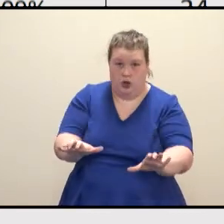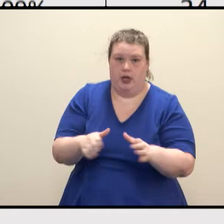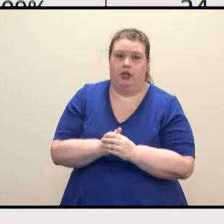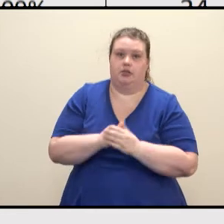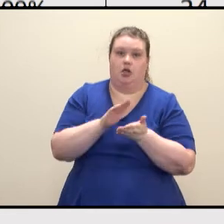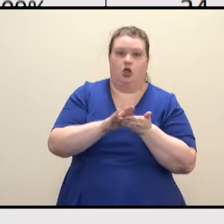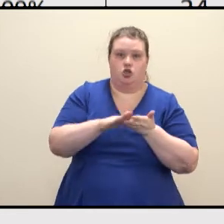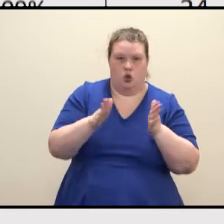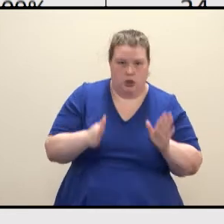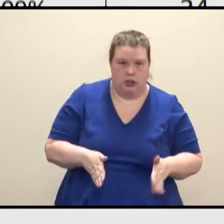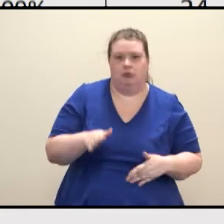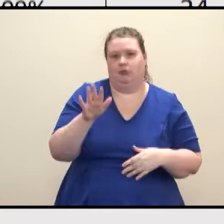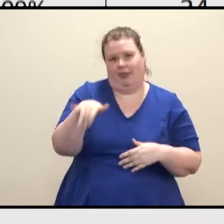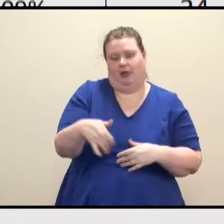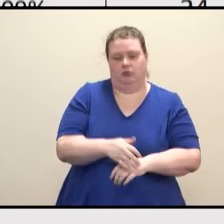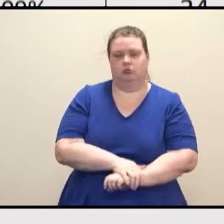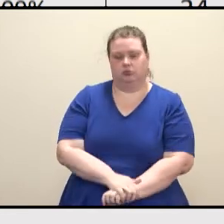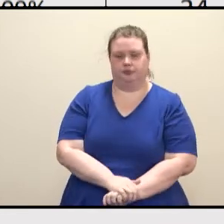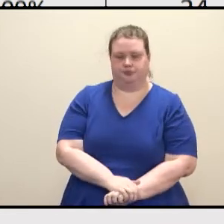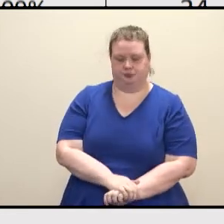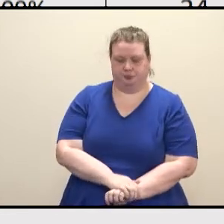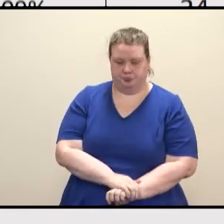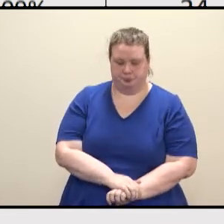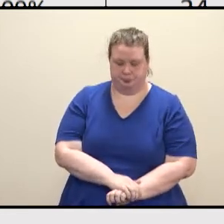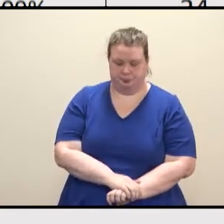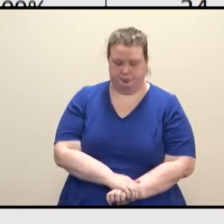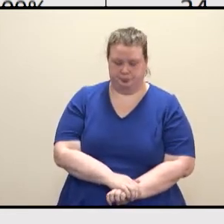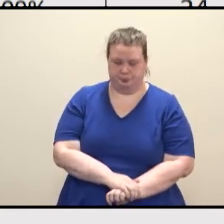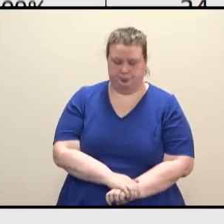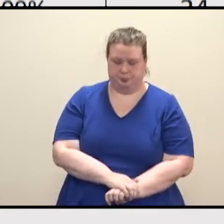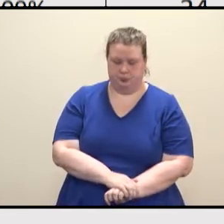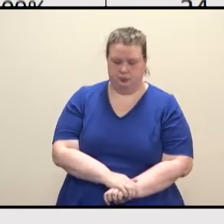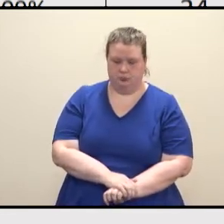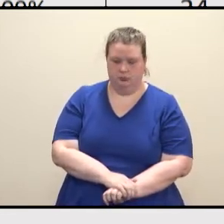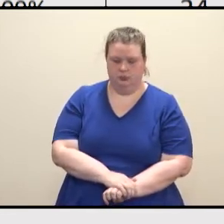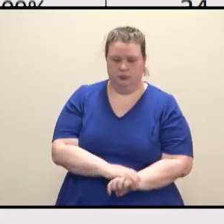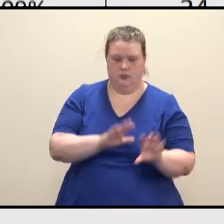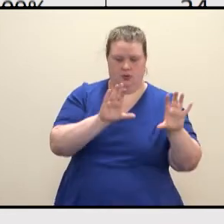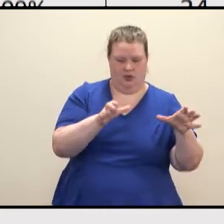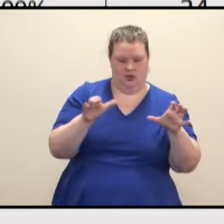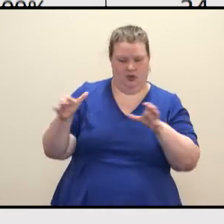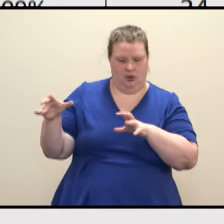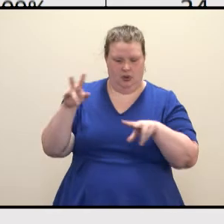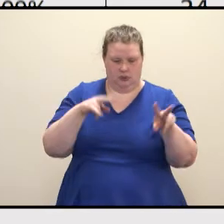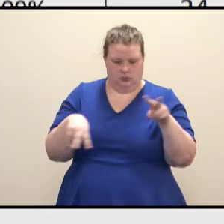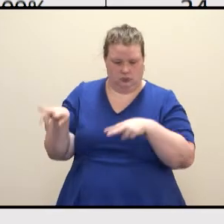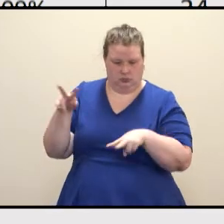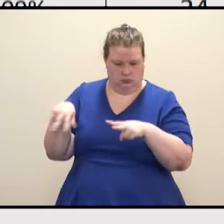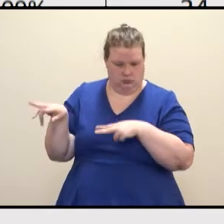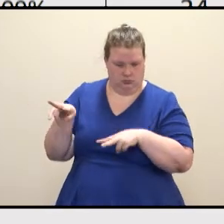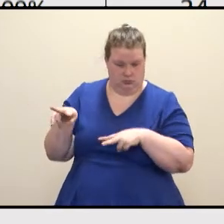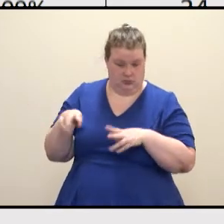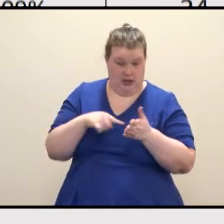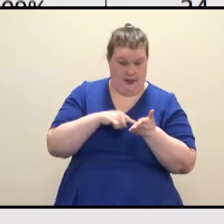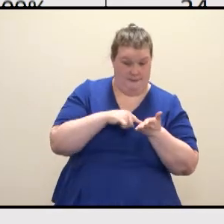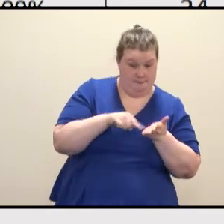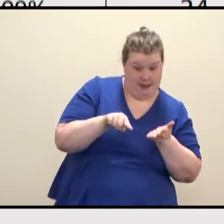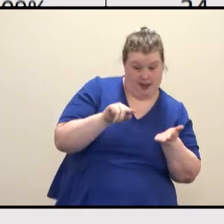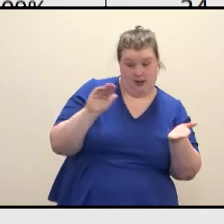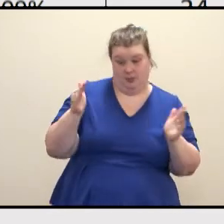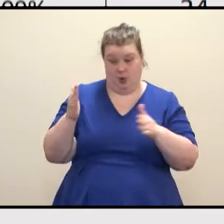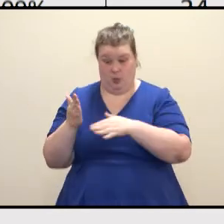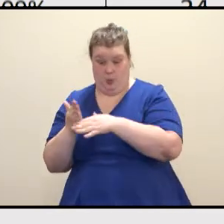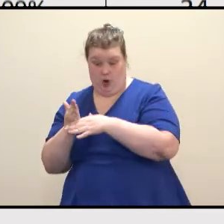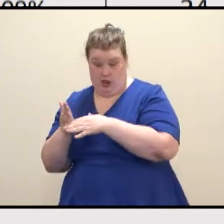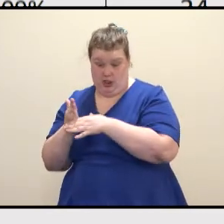custodians, things like that, okay? So looking at these groups overall, employee pay to market, you can see clerical and